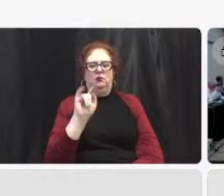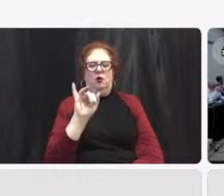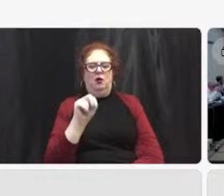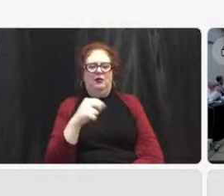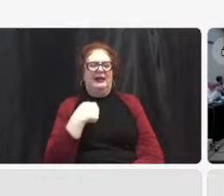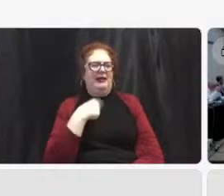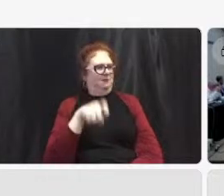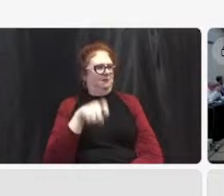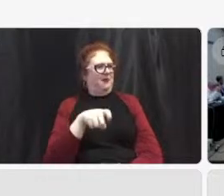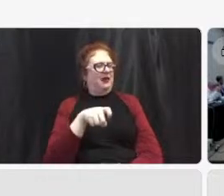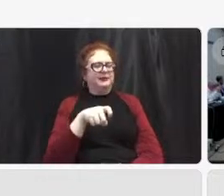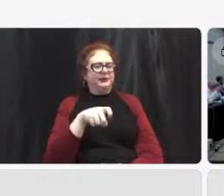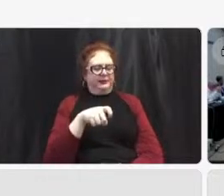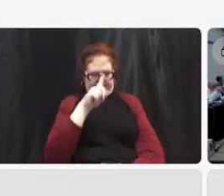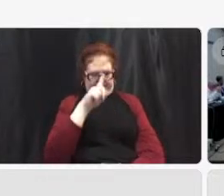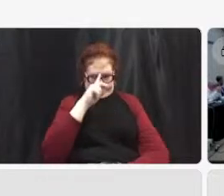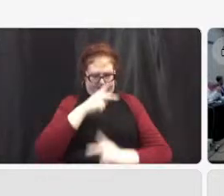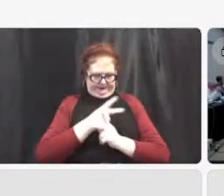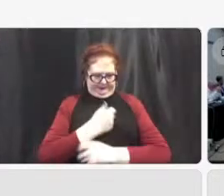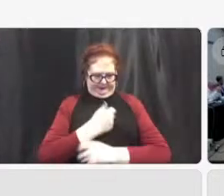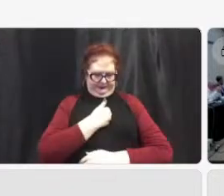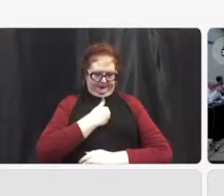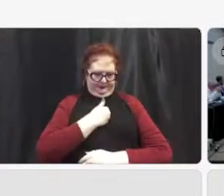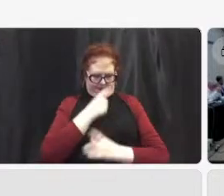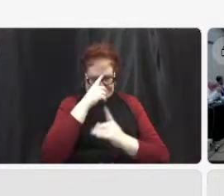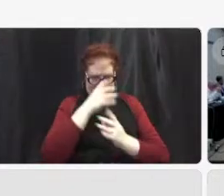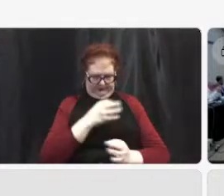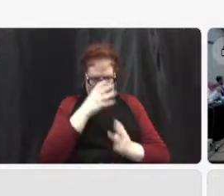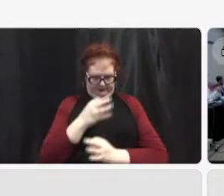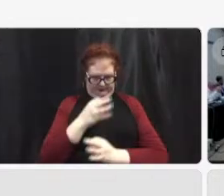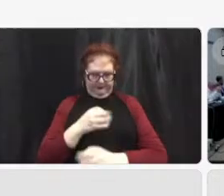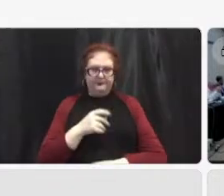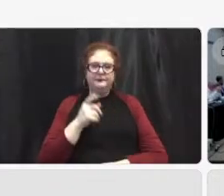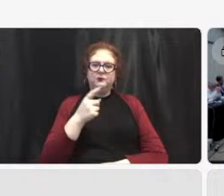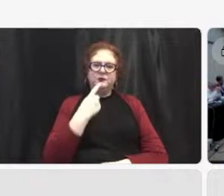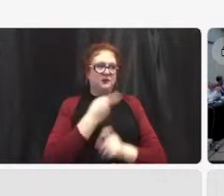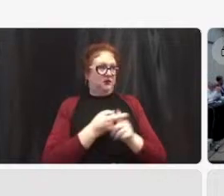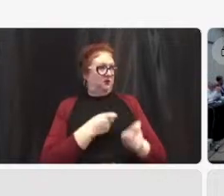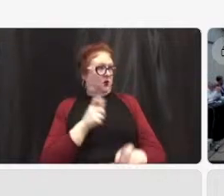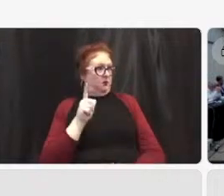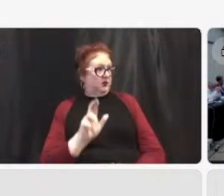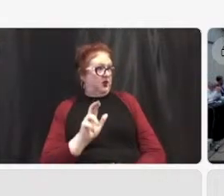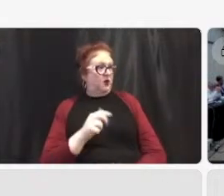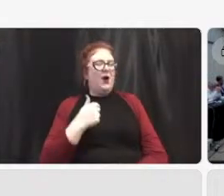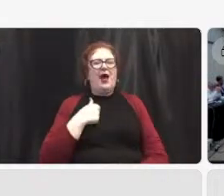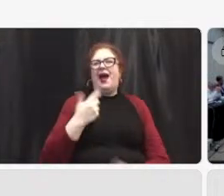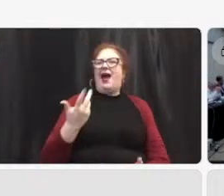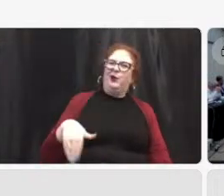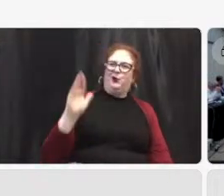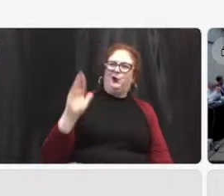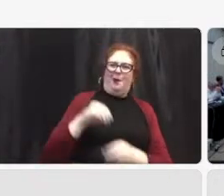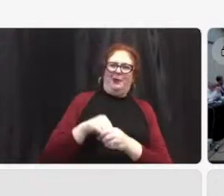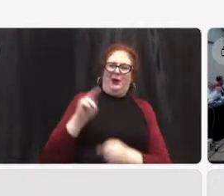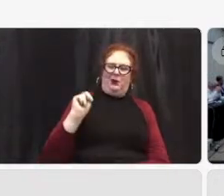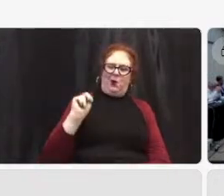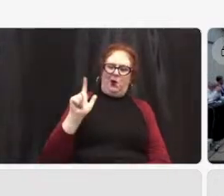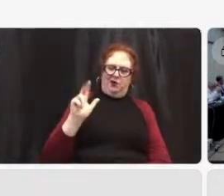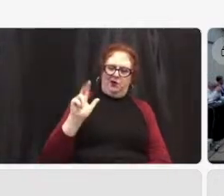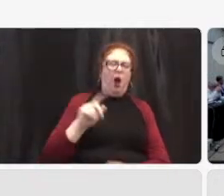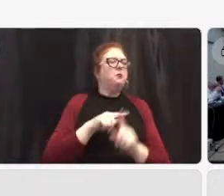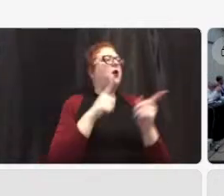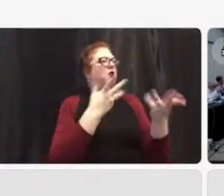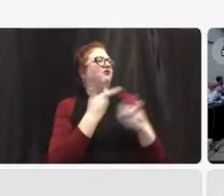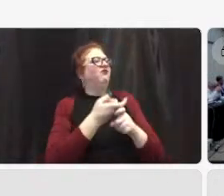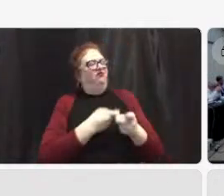said that you're from Little Rock, right? I grew up in North Little Rock, if we want to be precise. So from the region,